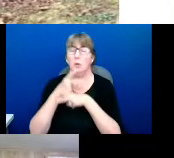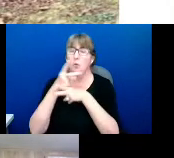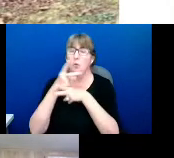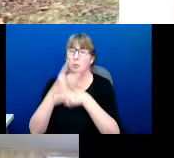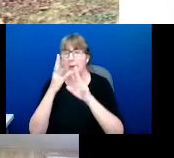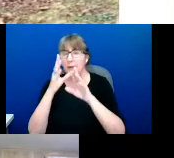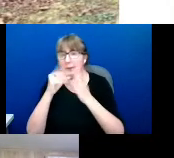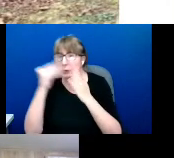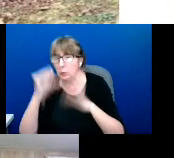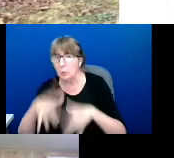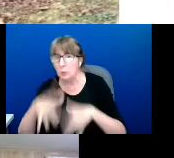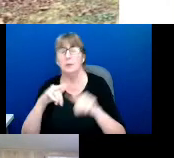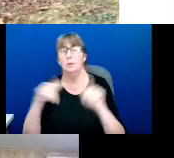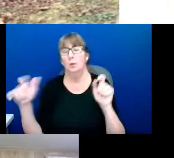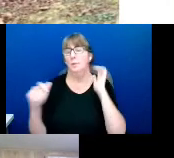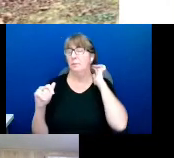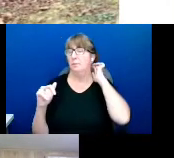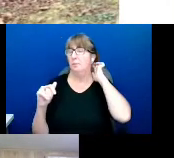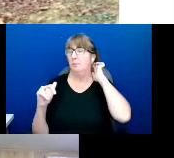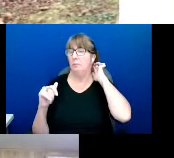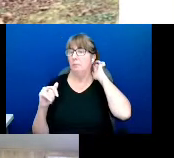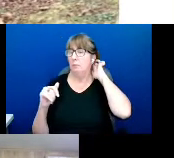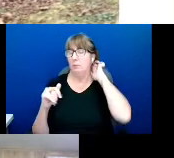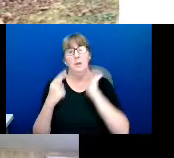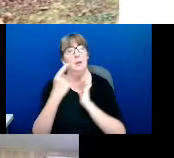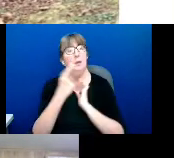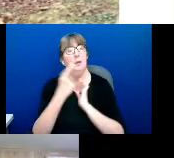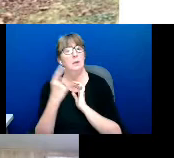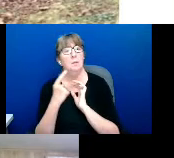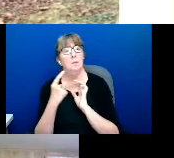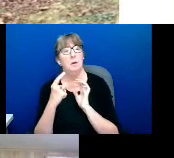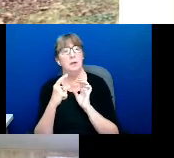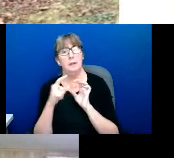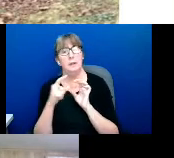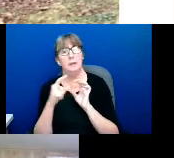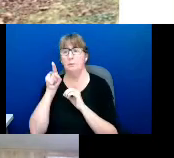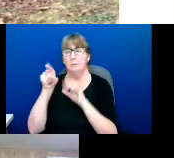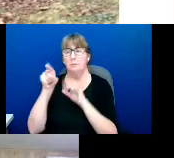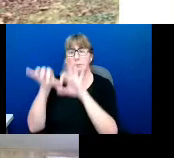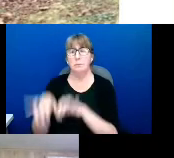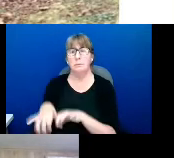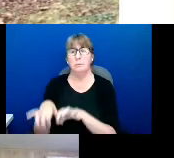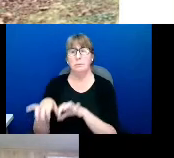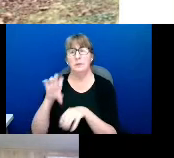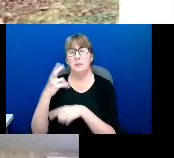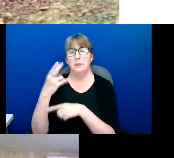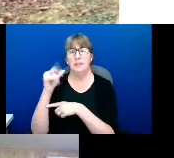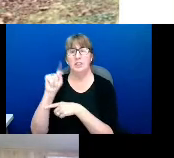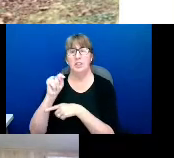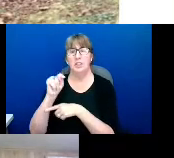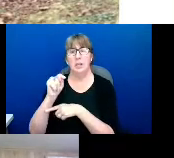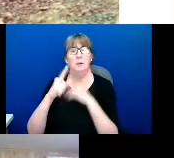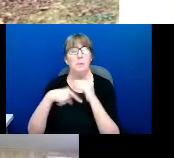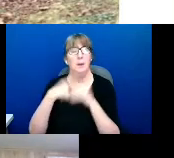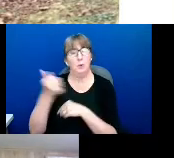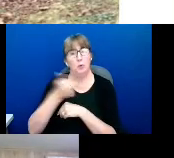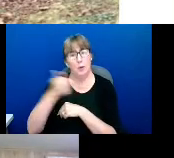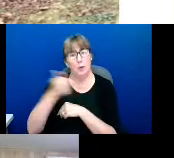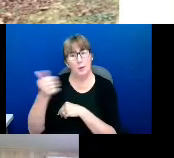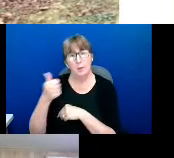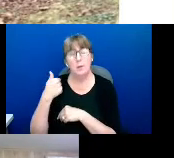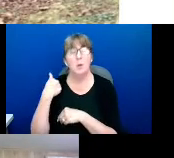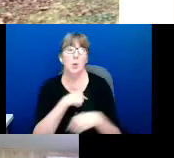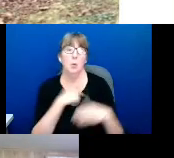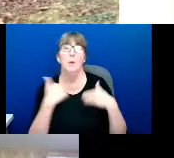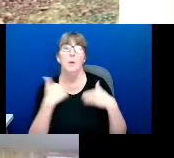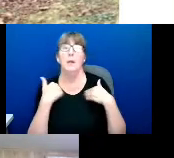forth. Someone put in the chat box about transportation, We have designated bus routes.